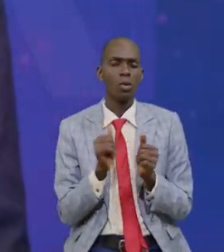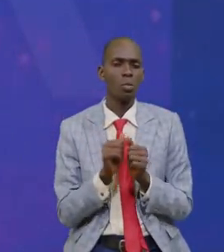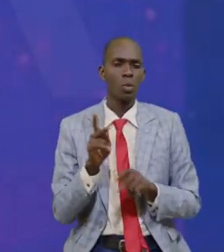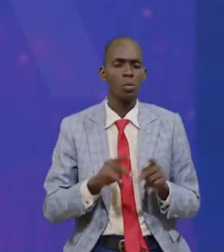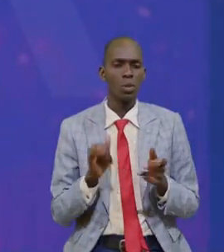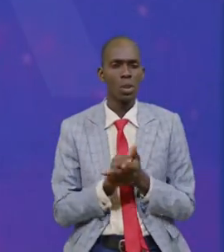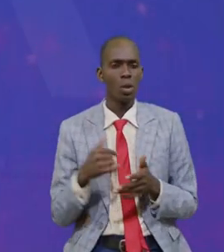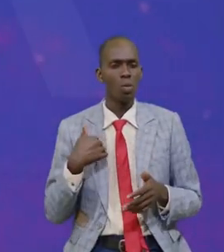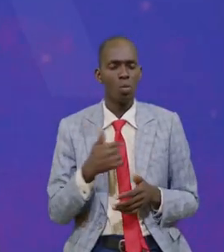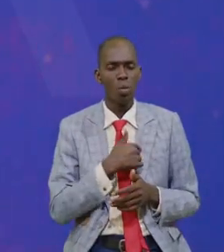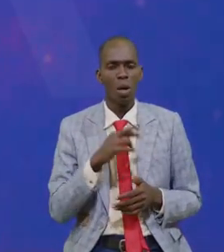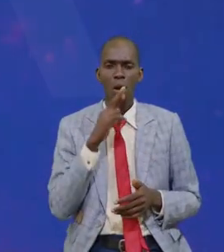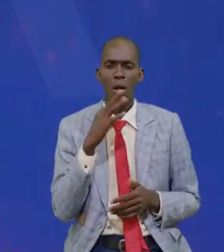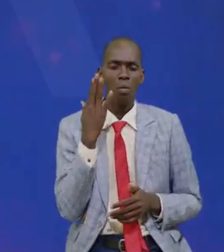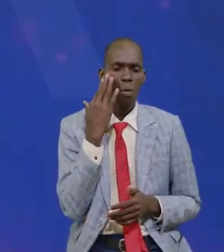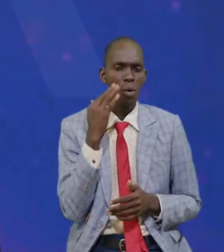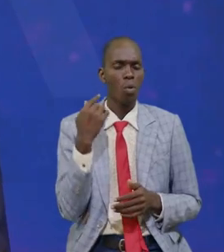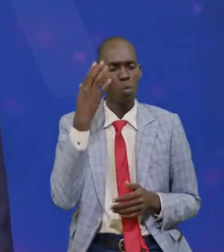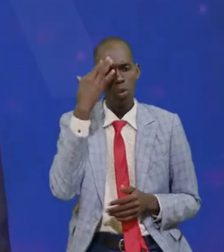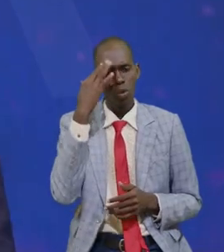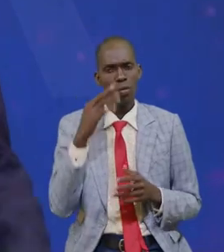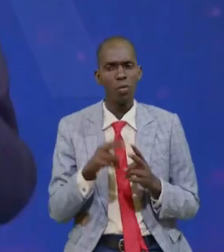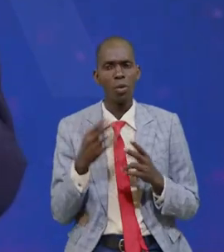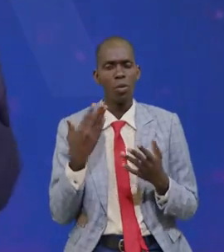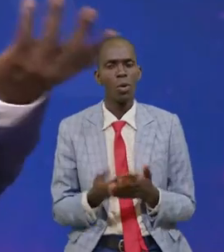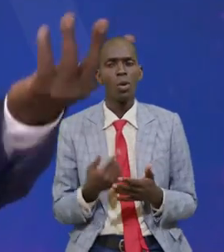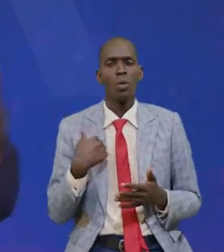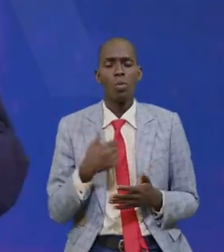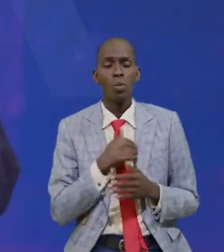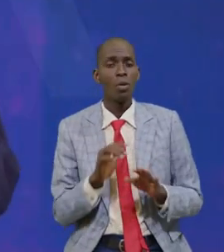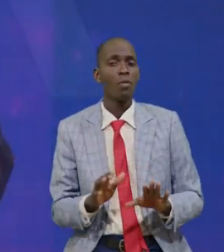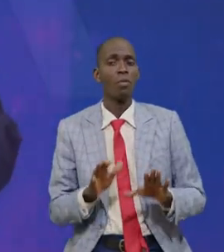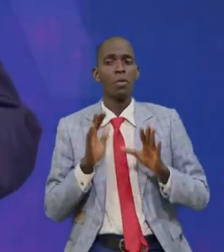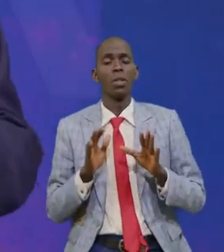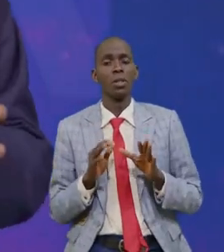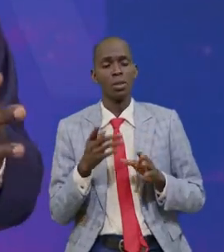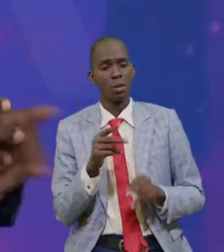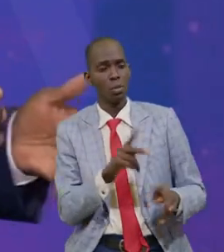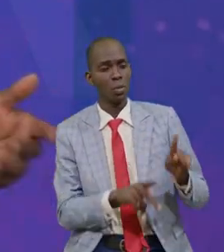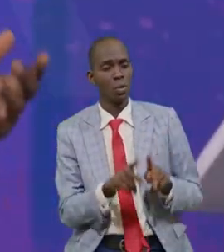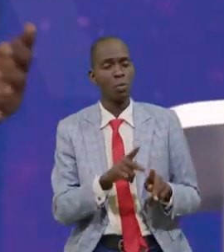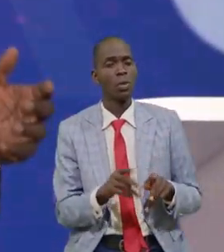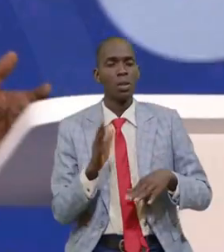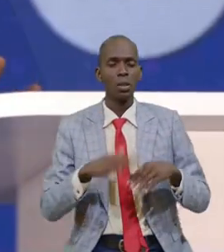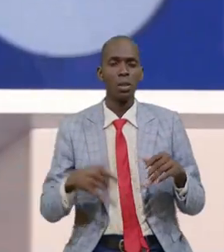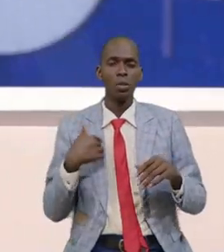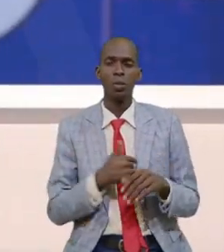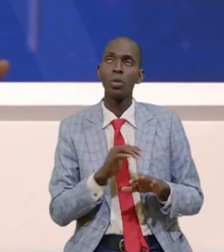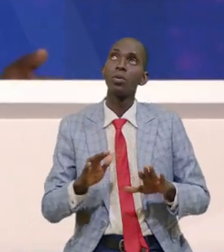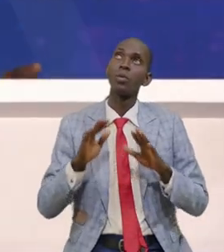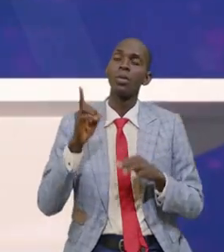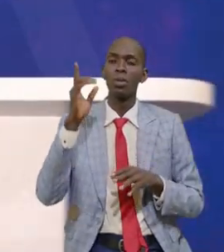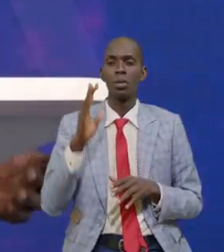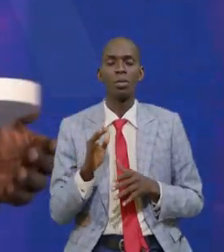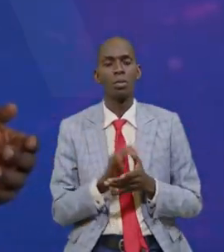that side. And we even fear his driver more than we, you know, fear God. And that woman, they said, if